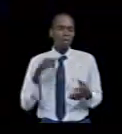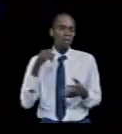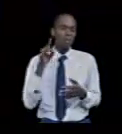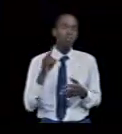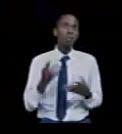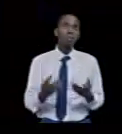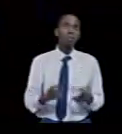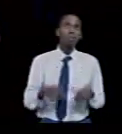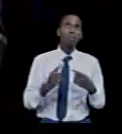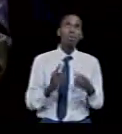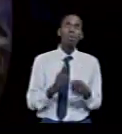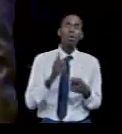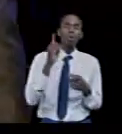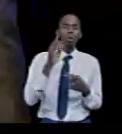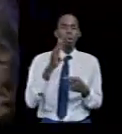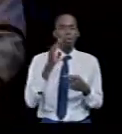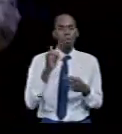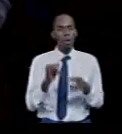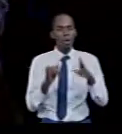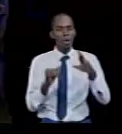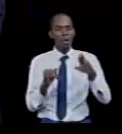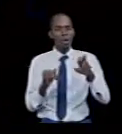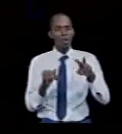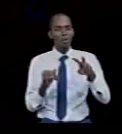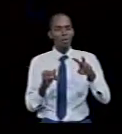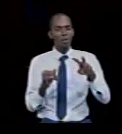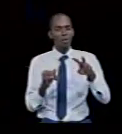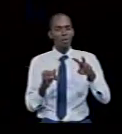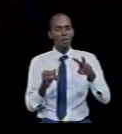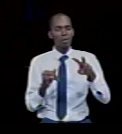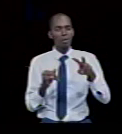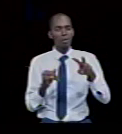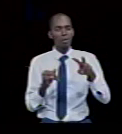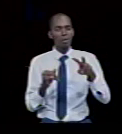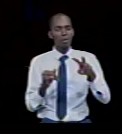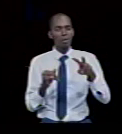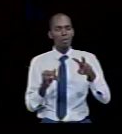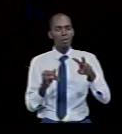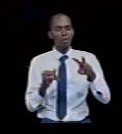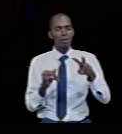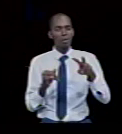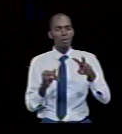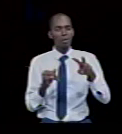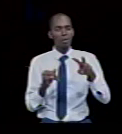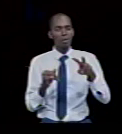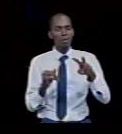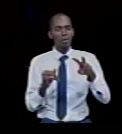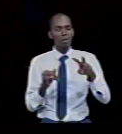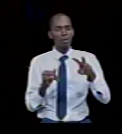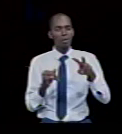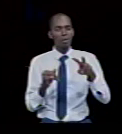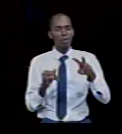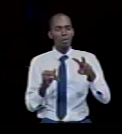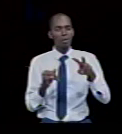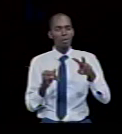and communicated unto them the gospel which I preach among